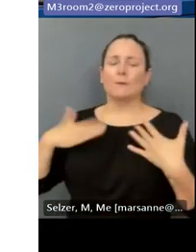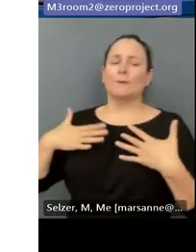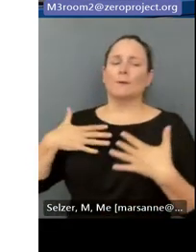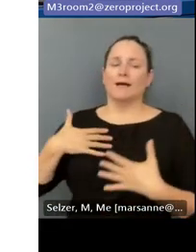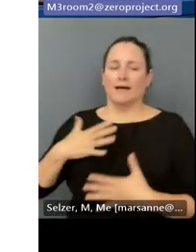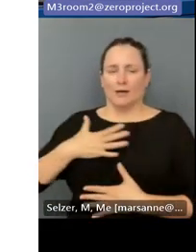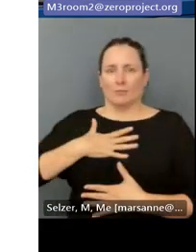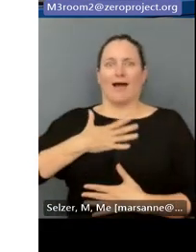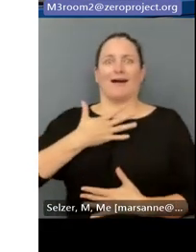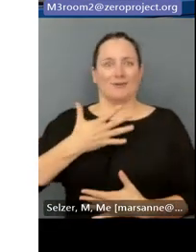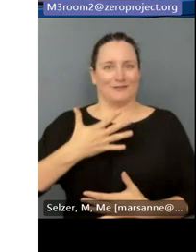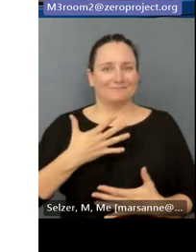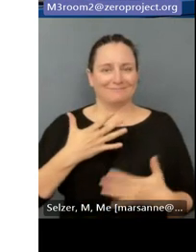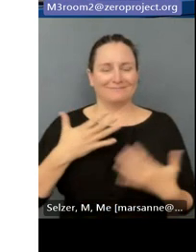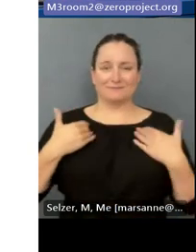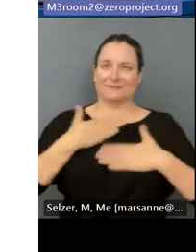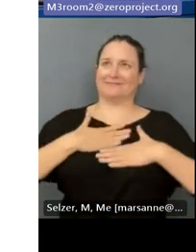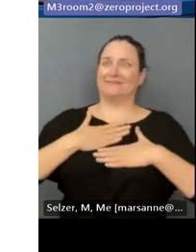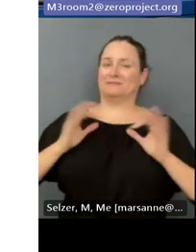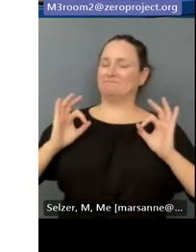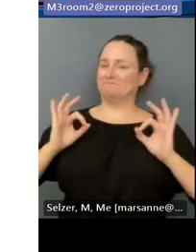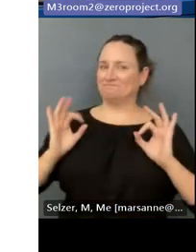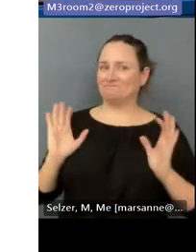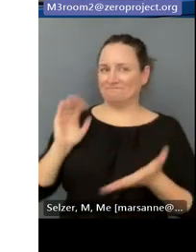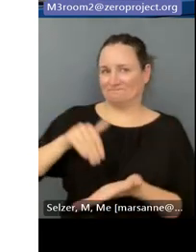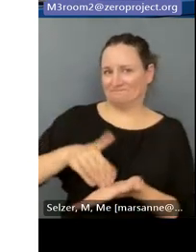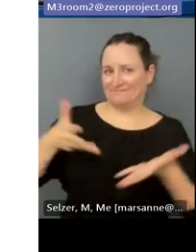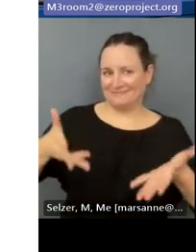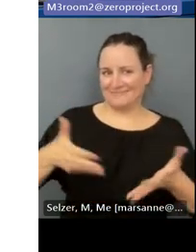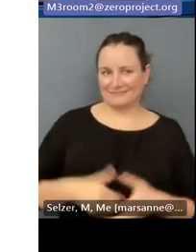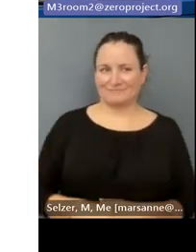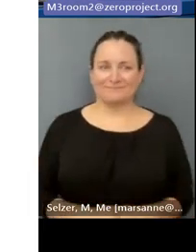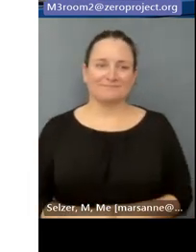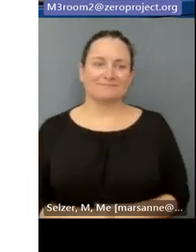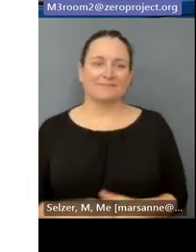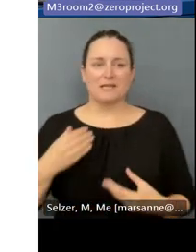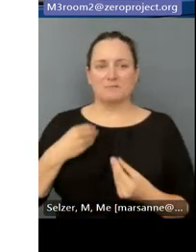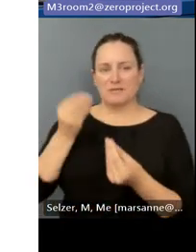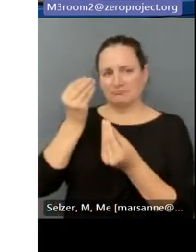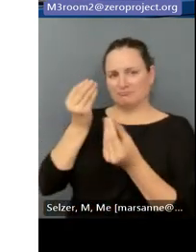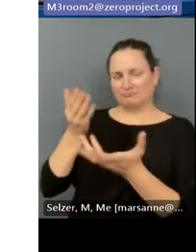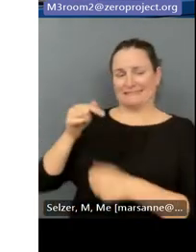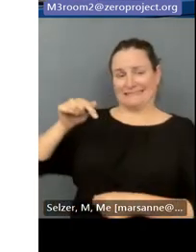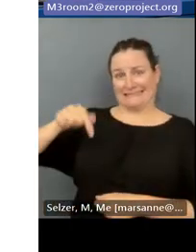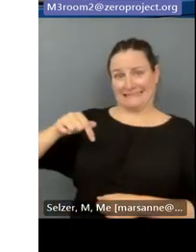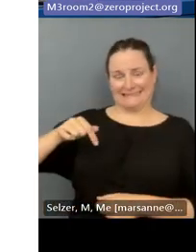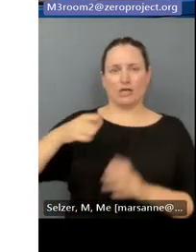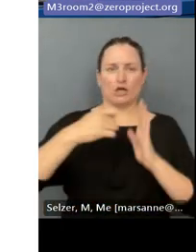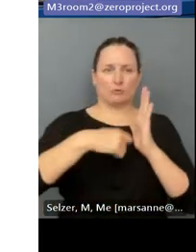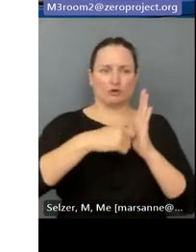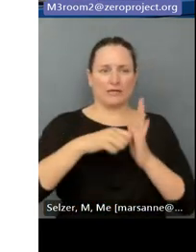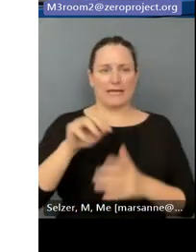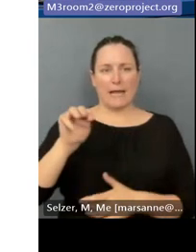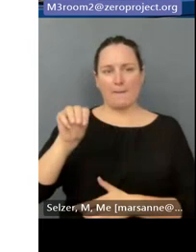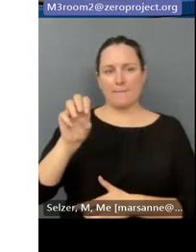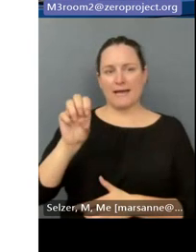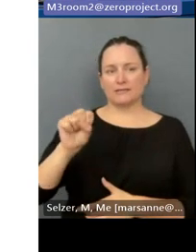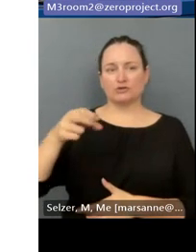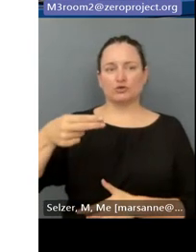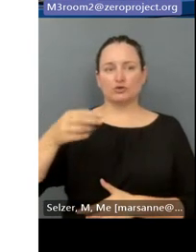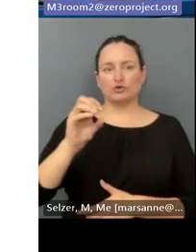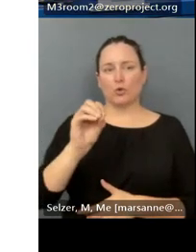be here today. So I'm going to talk a little bit about Mashovi Skivery. It's an initiative that we started in the country of Georgia.